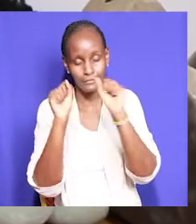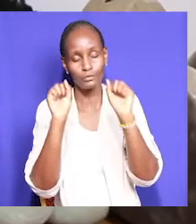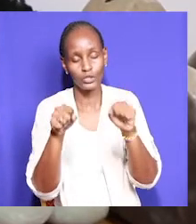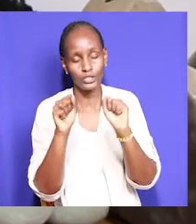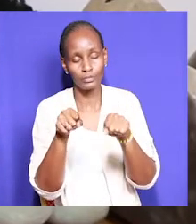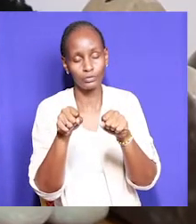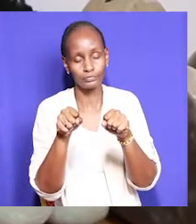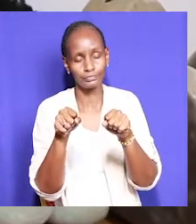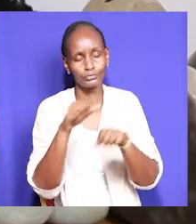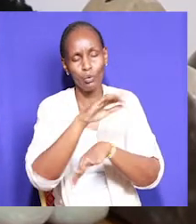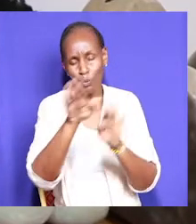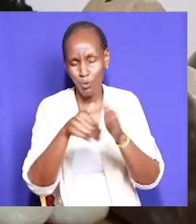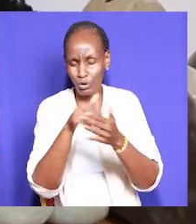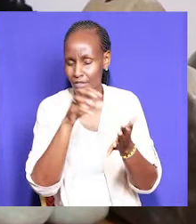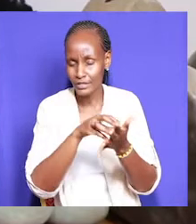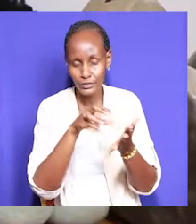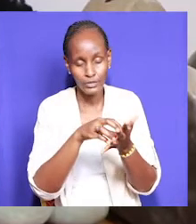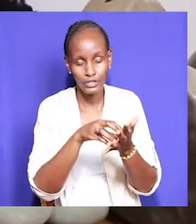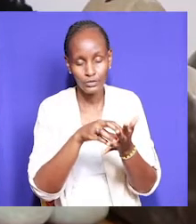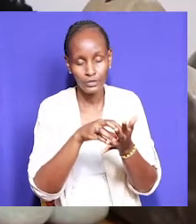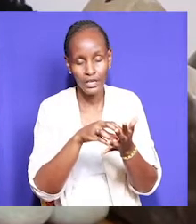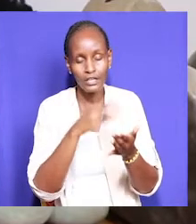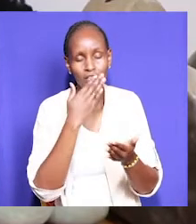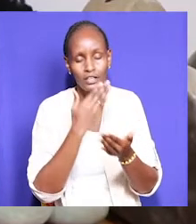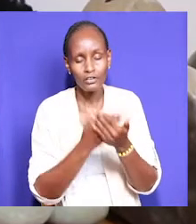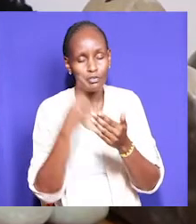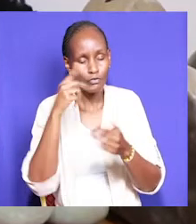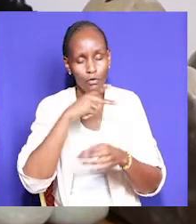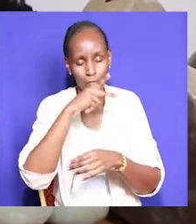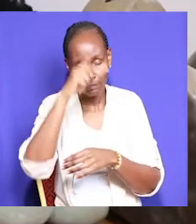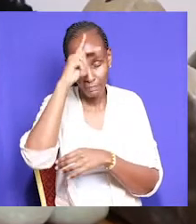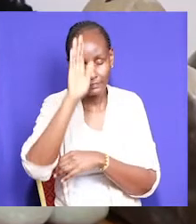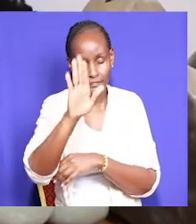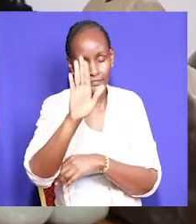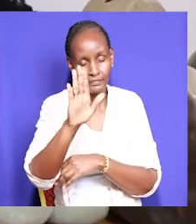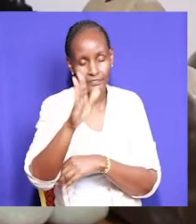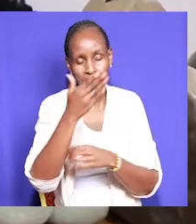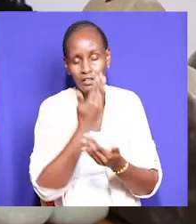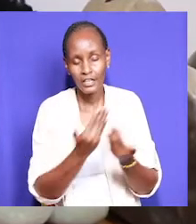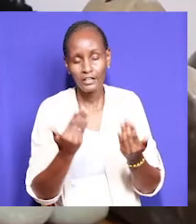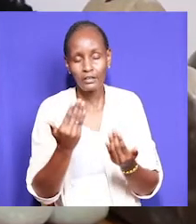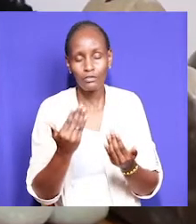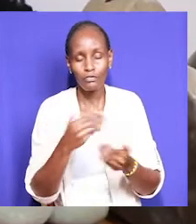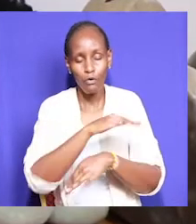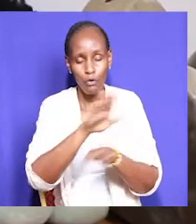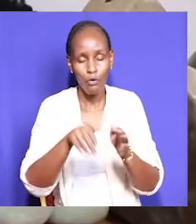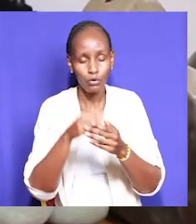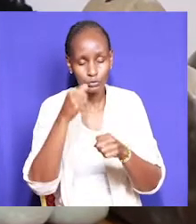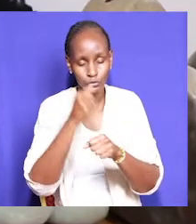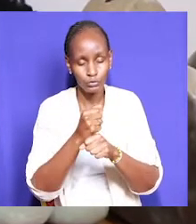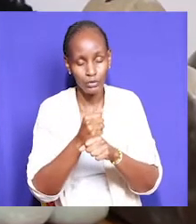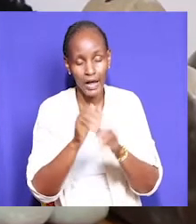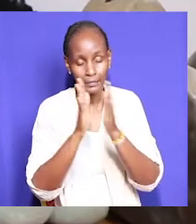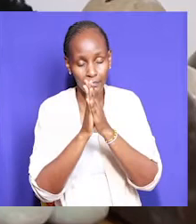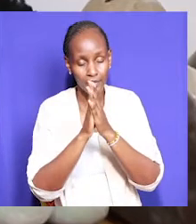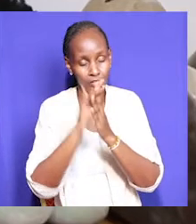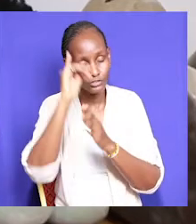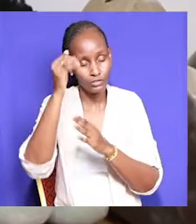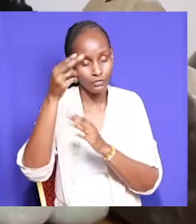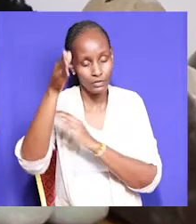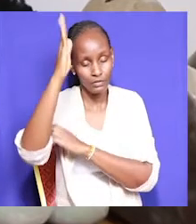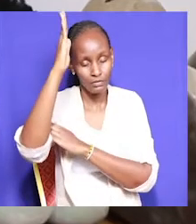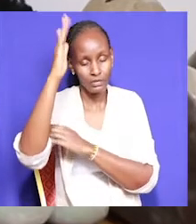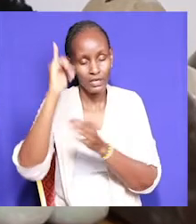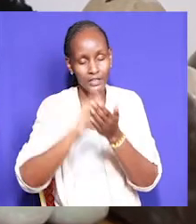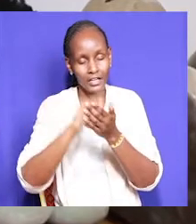every situation, oh Jehovah God. Thank you for their parents, oh Jehovah God. Thank you for everything that they do, oh God. How I pray, oh Jehovah God, that